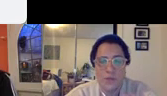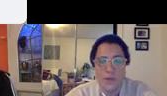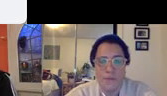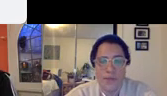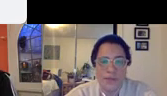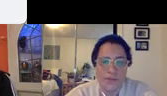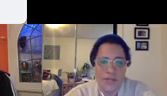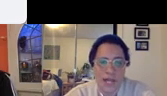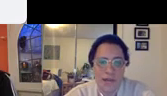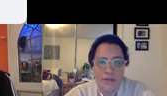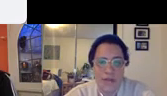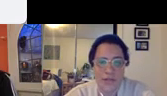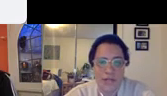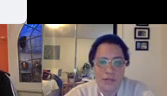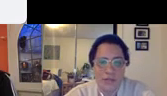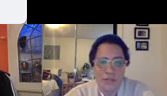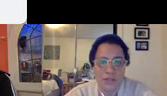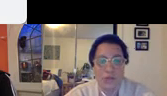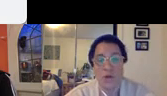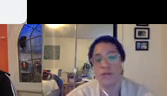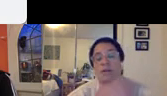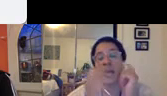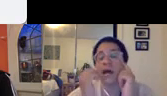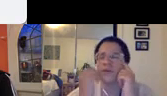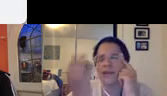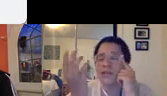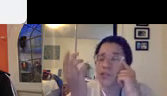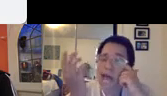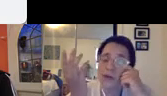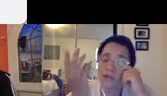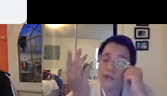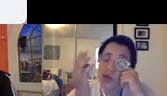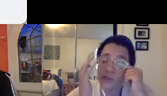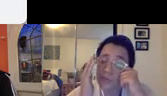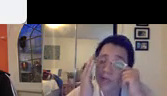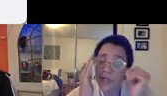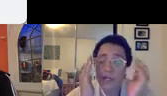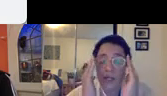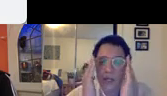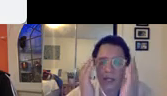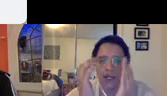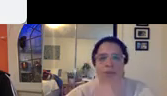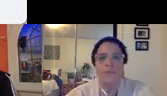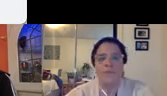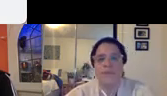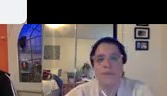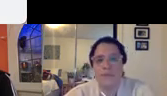when I asked what methods or style of action do you want, or like essentially how do you want to work?